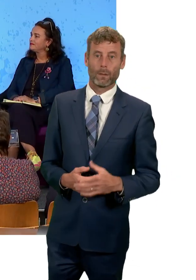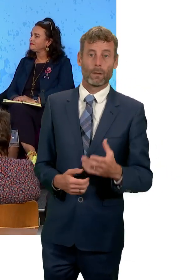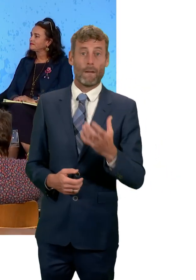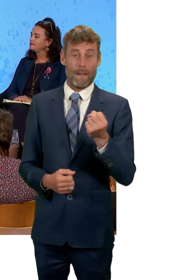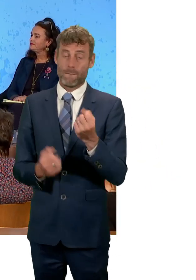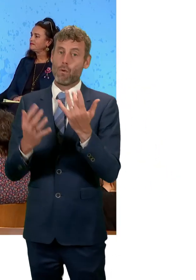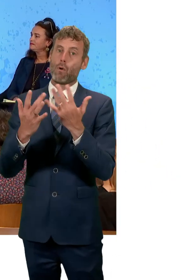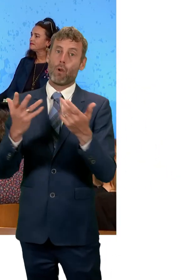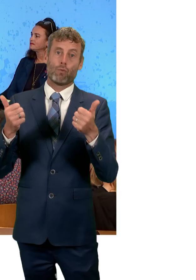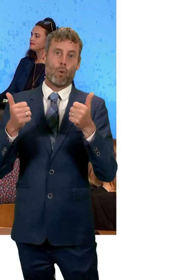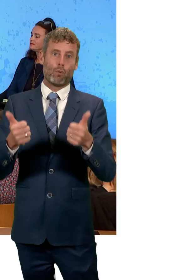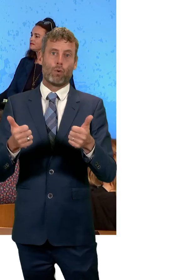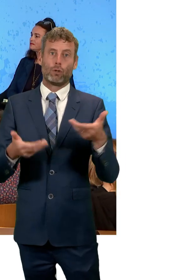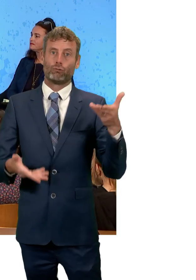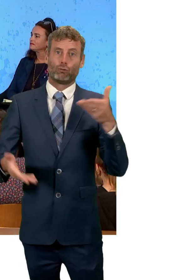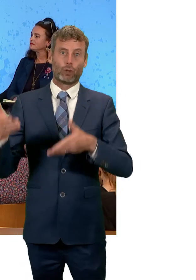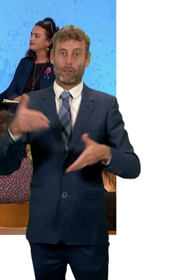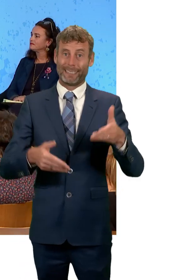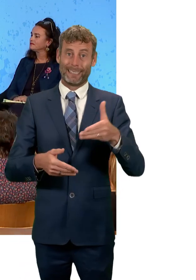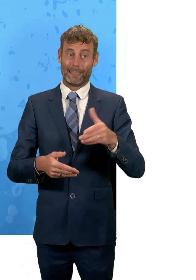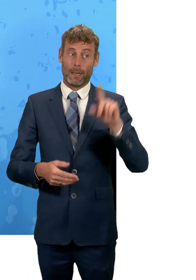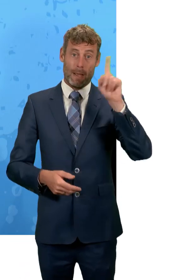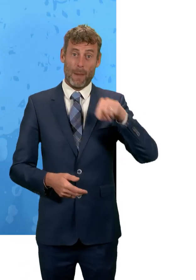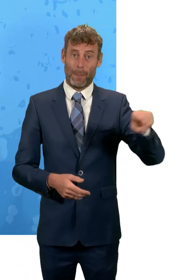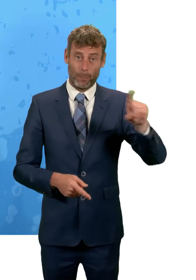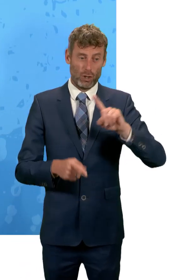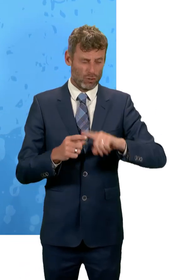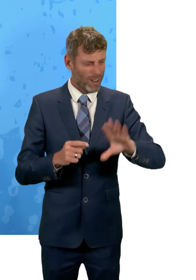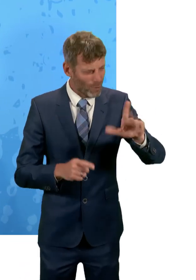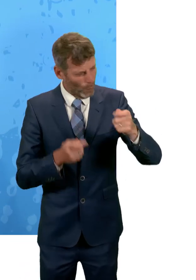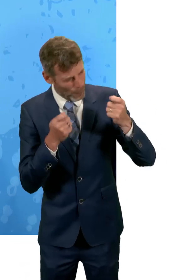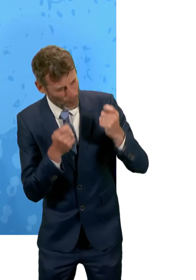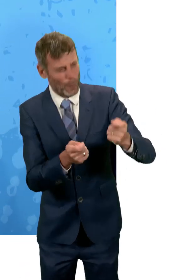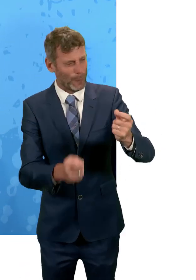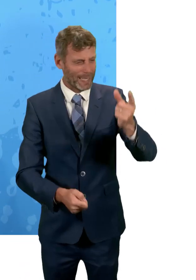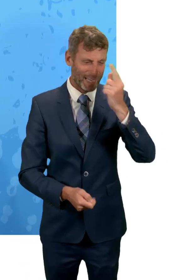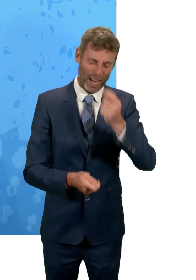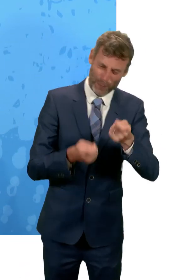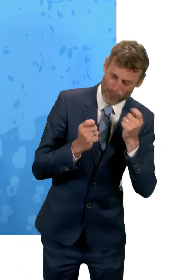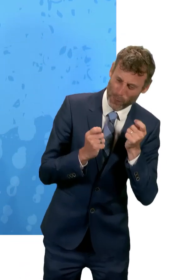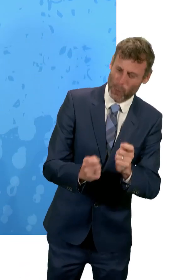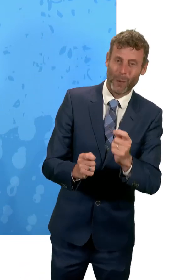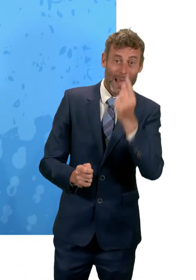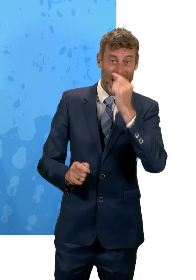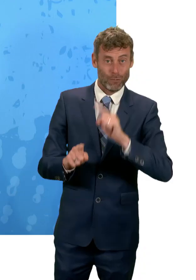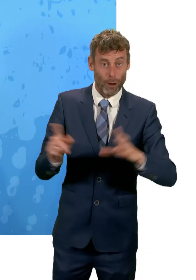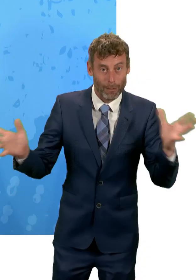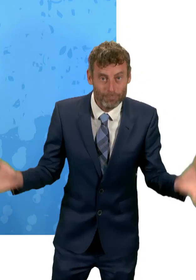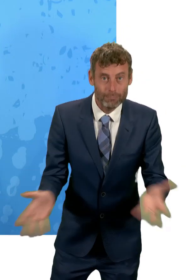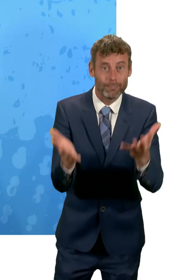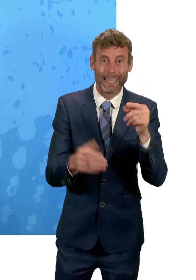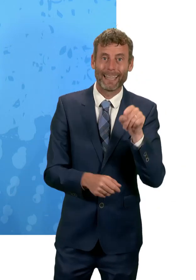charities and individuals who are out there teaching people to cook, and it is that